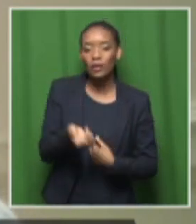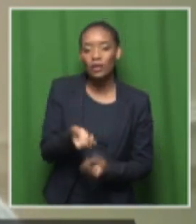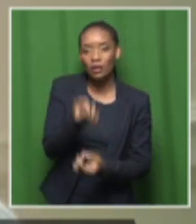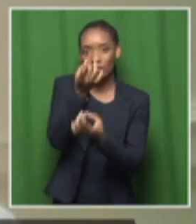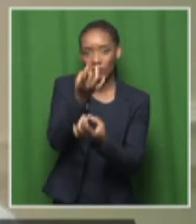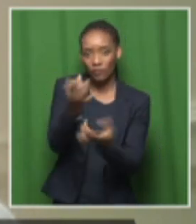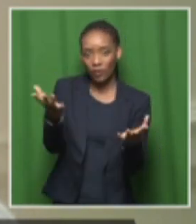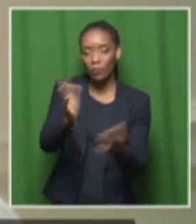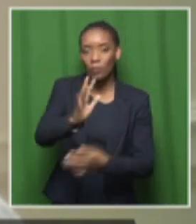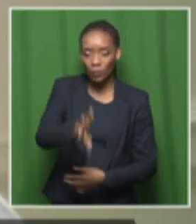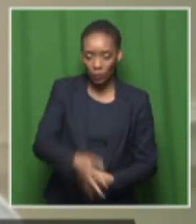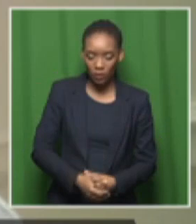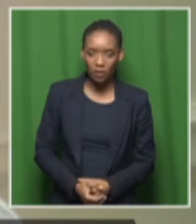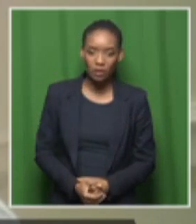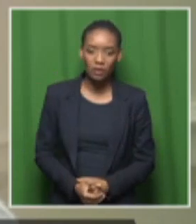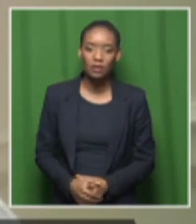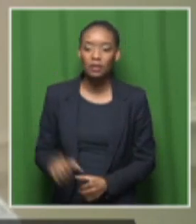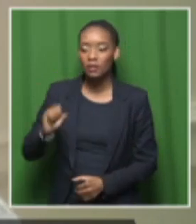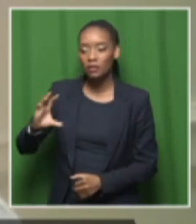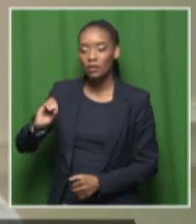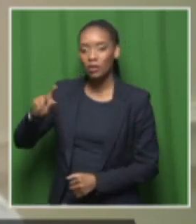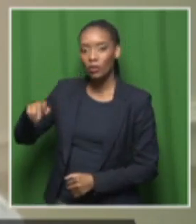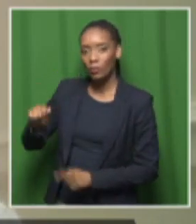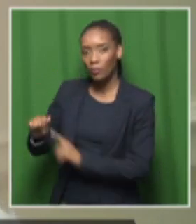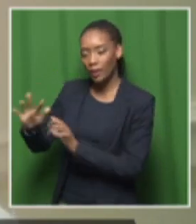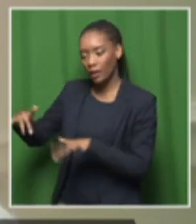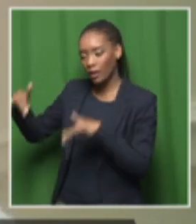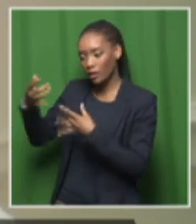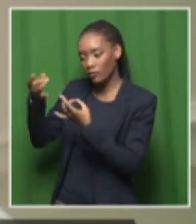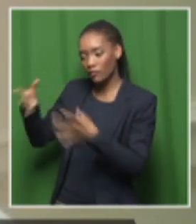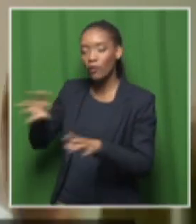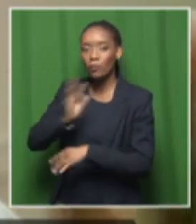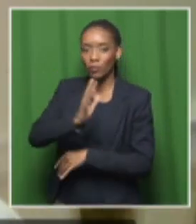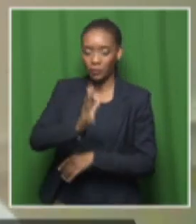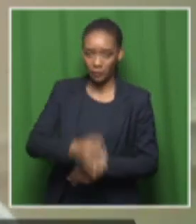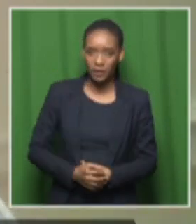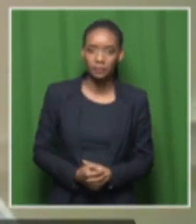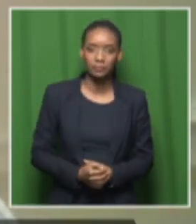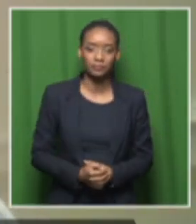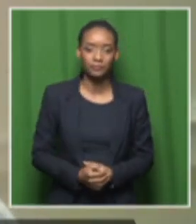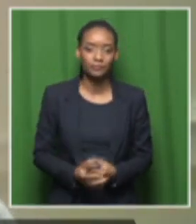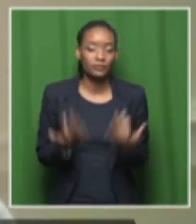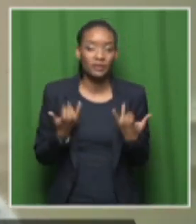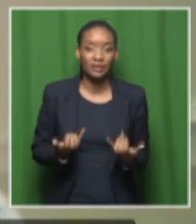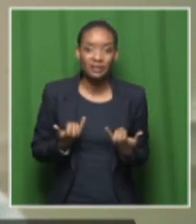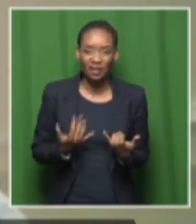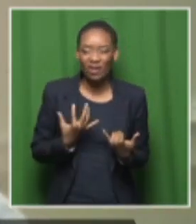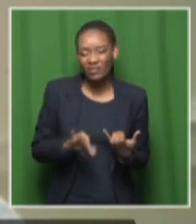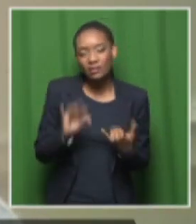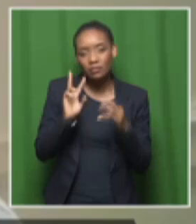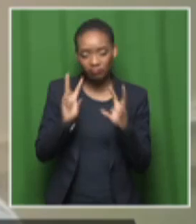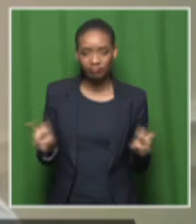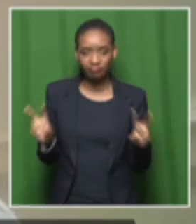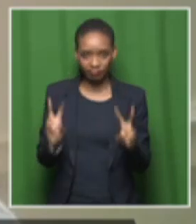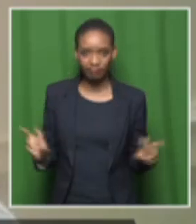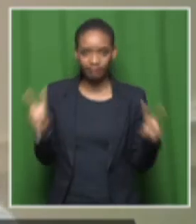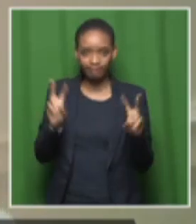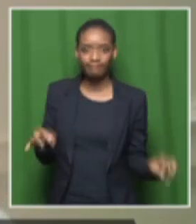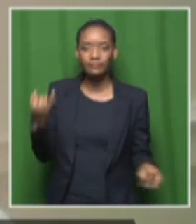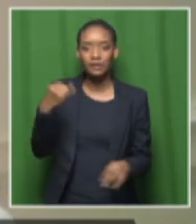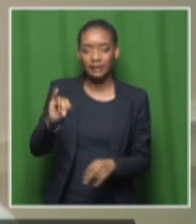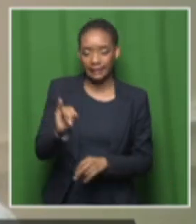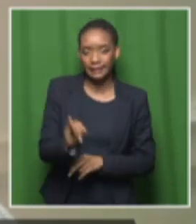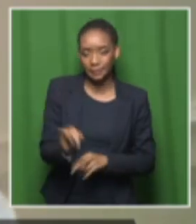come and inform. And we will inform SCOPA as well, appropriately. So at this stage, we're just really allowing the investigation